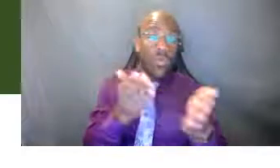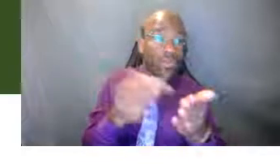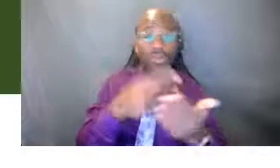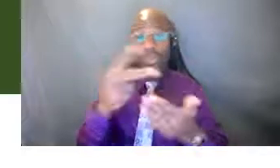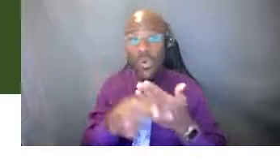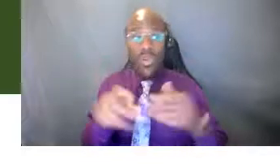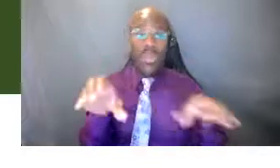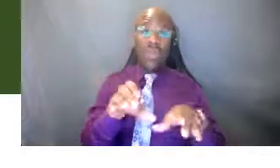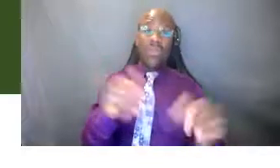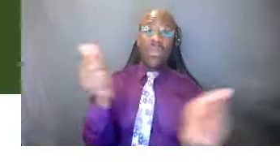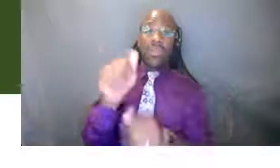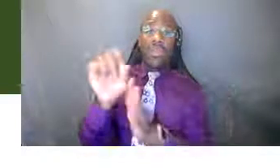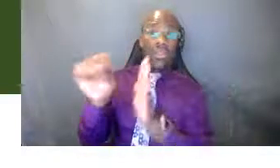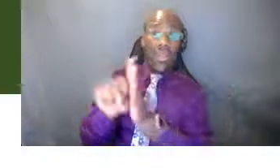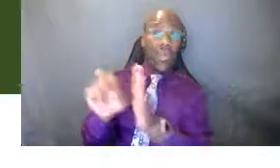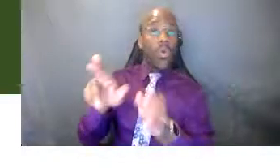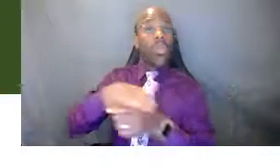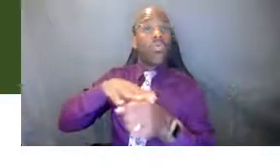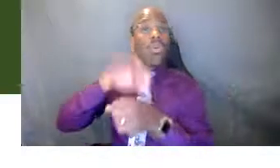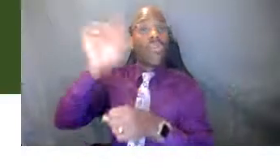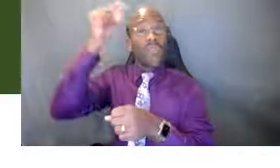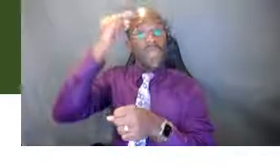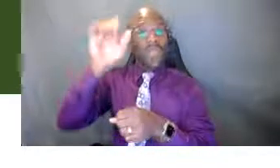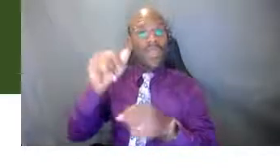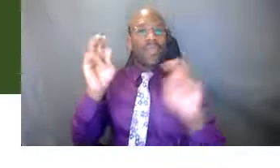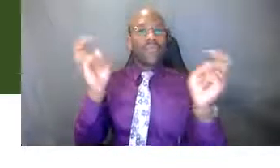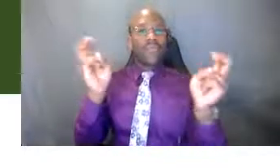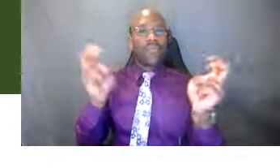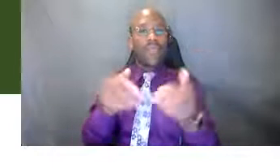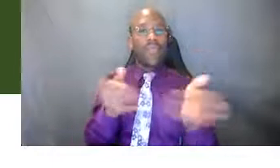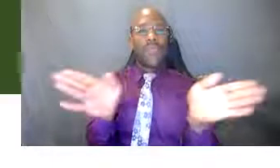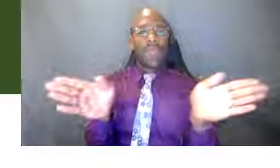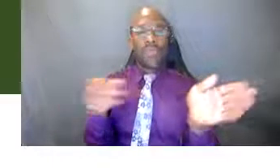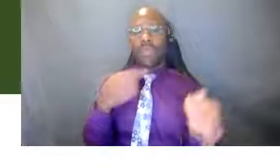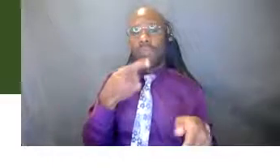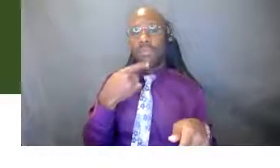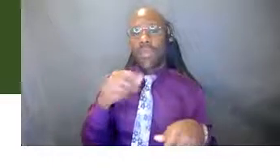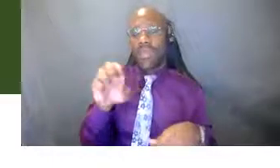local government is considered to be a public entity.